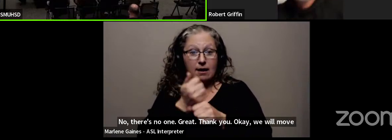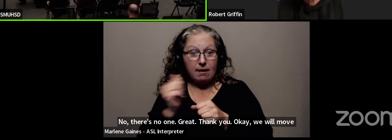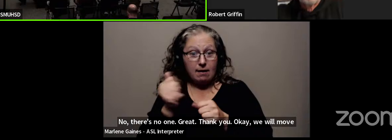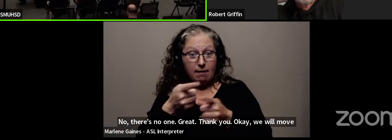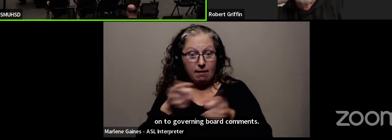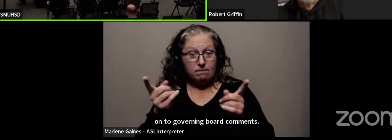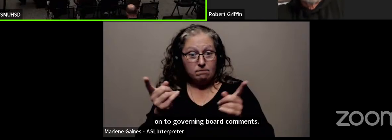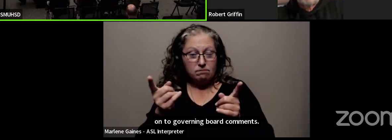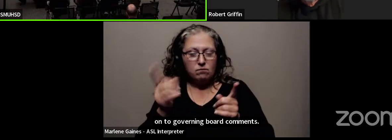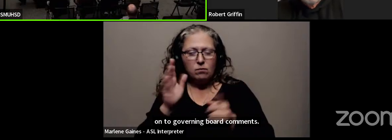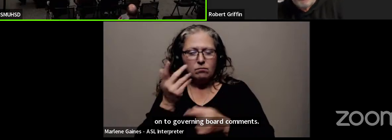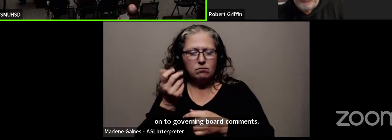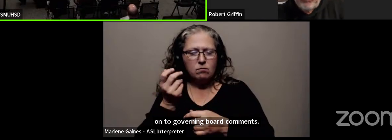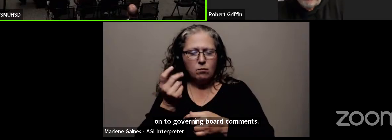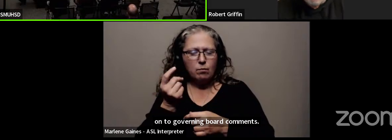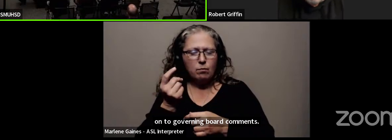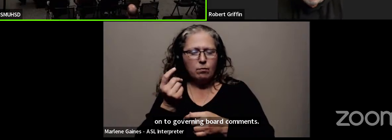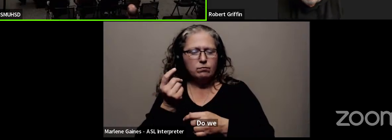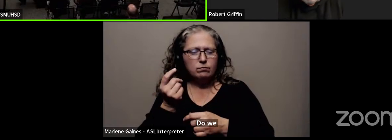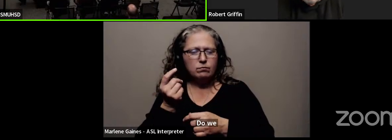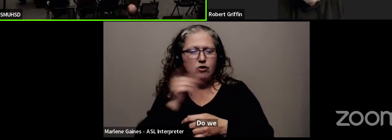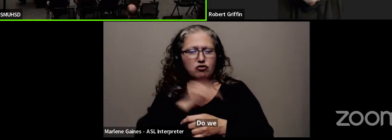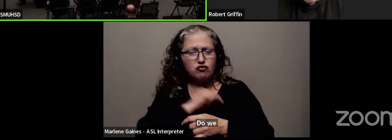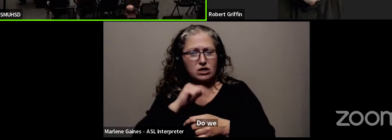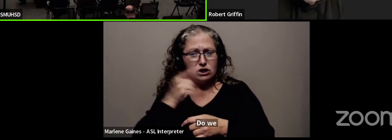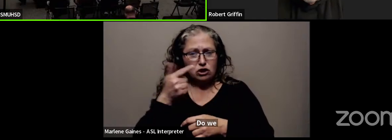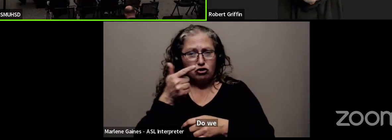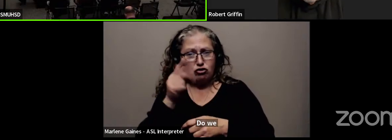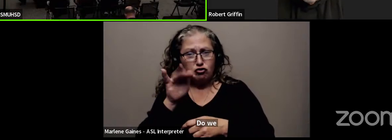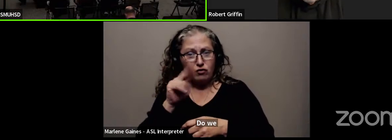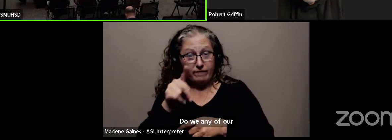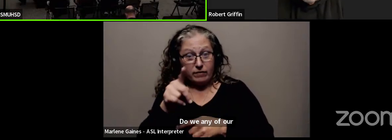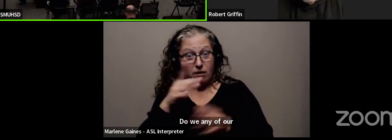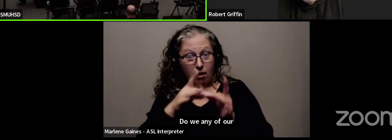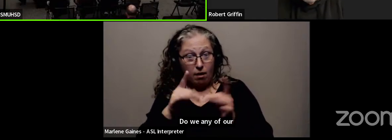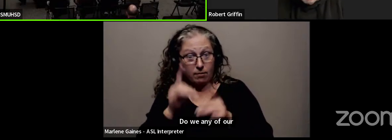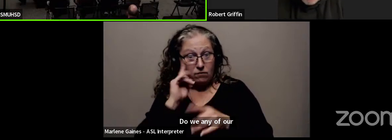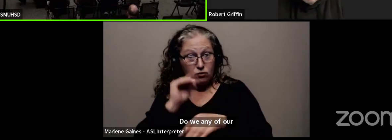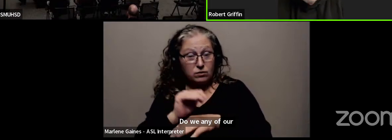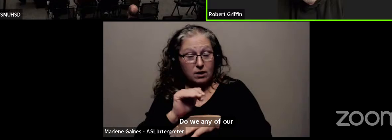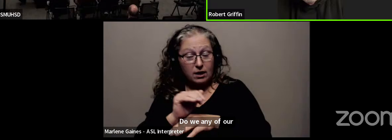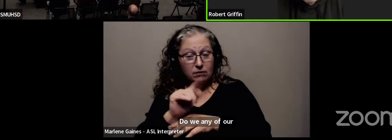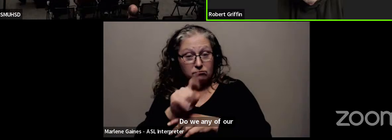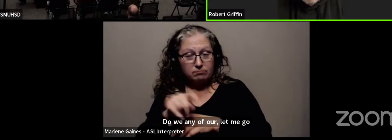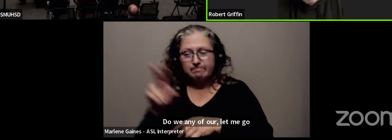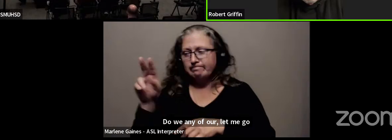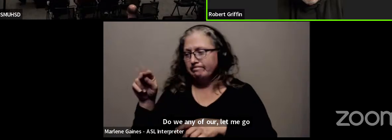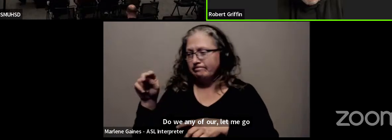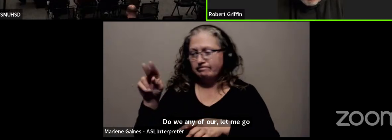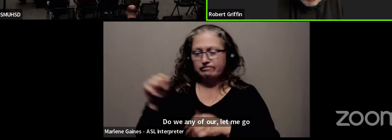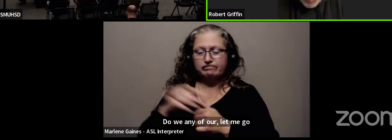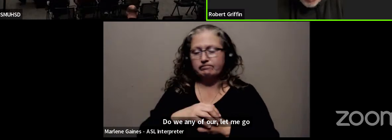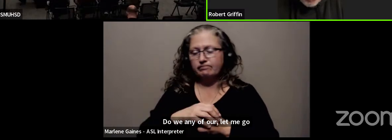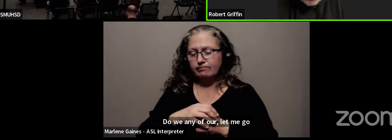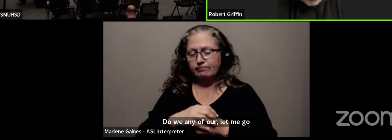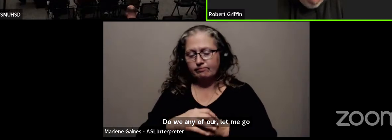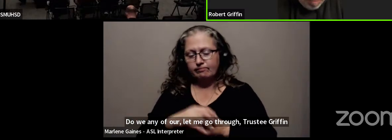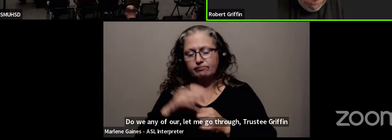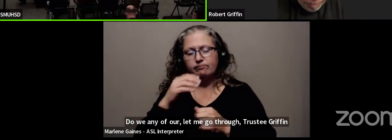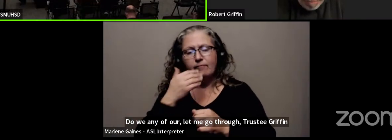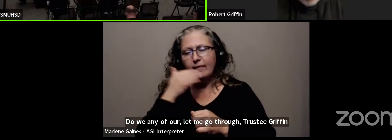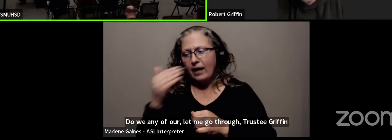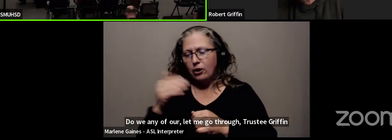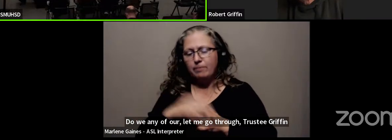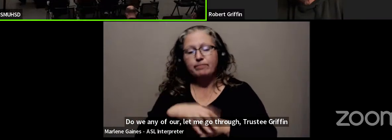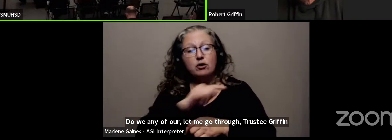our, or let me go through, Trustee Griffin, do you have any comments for tonight? No. Okay, Thank you.